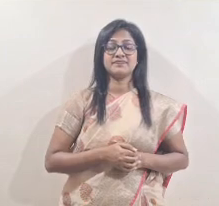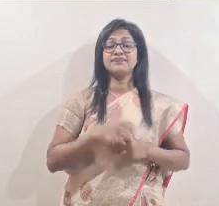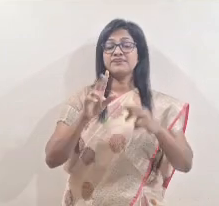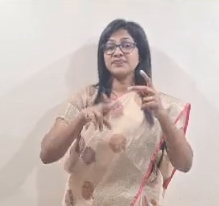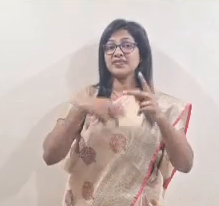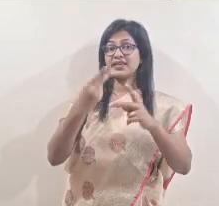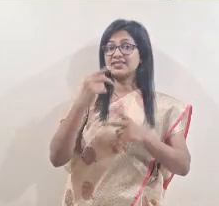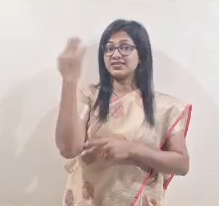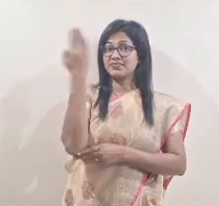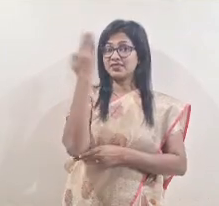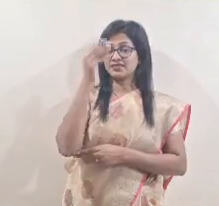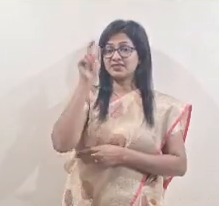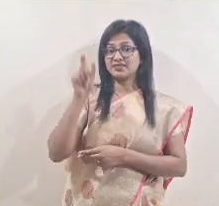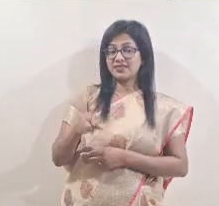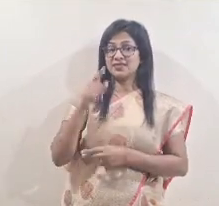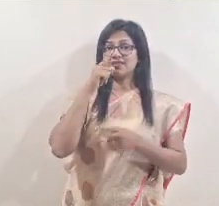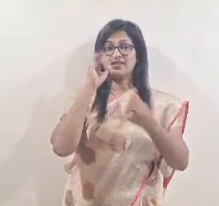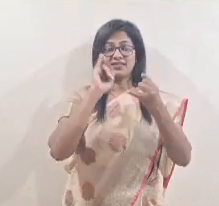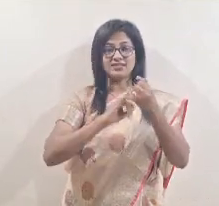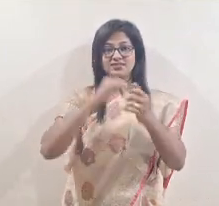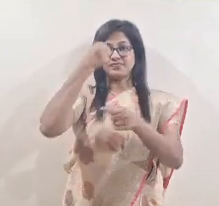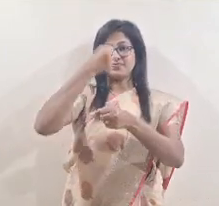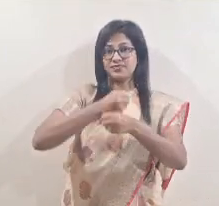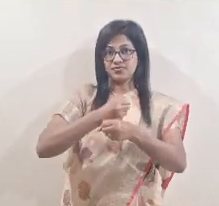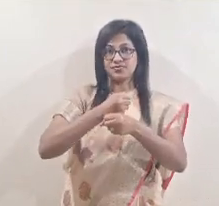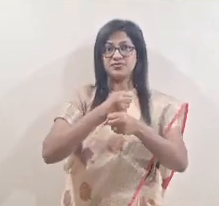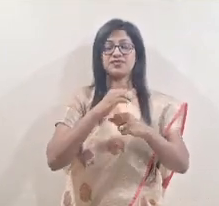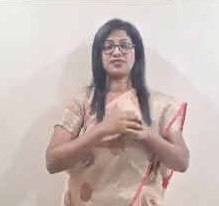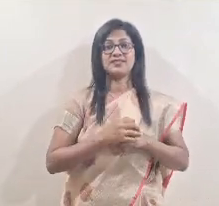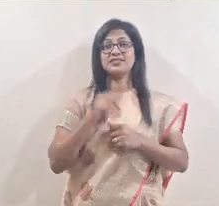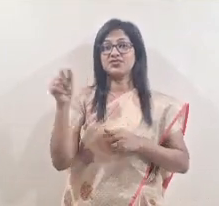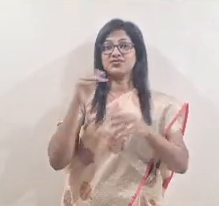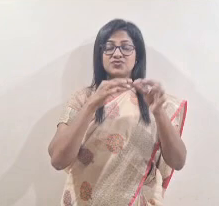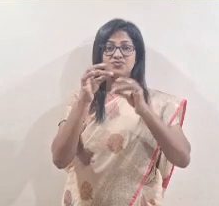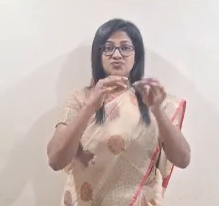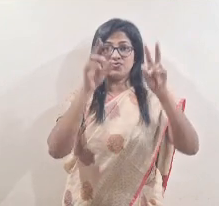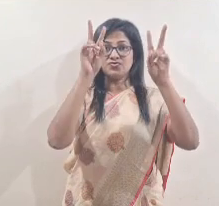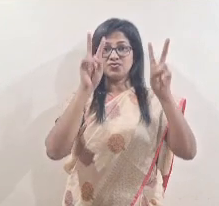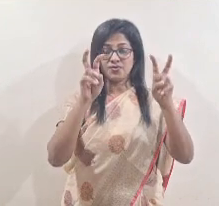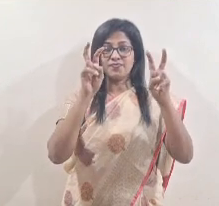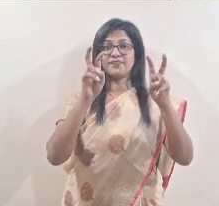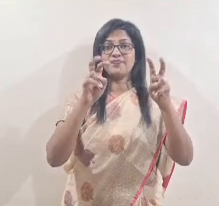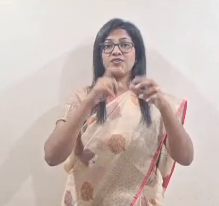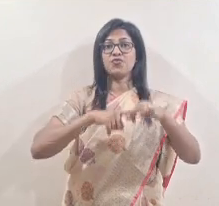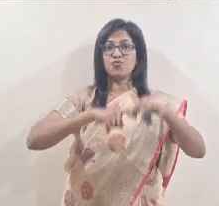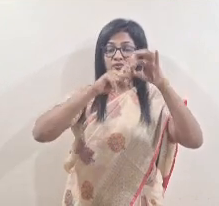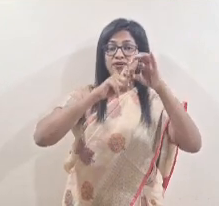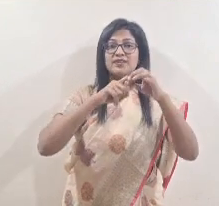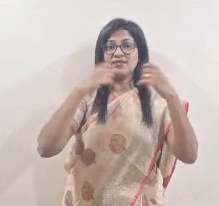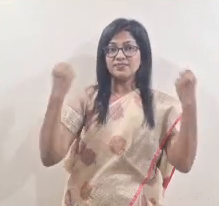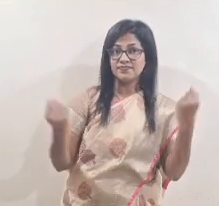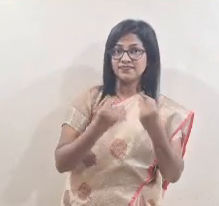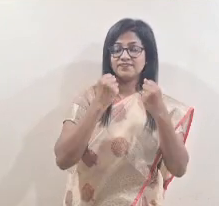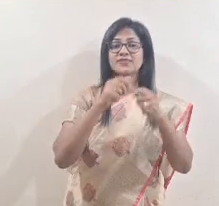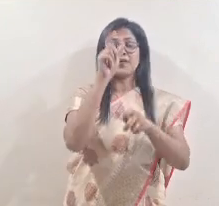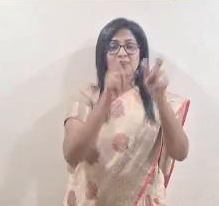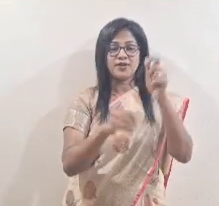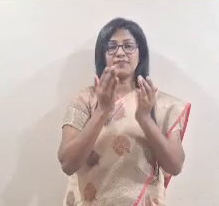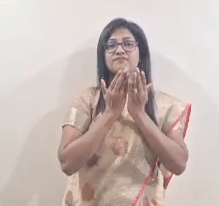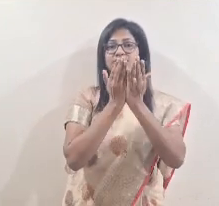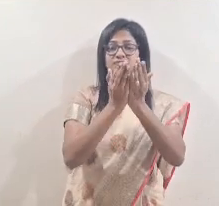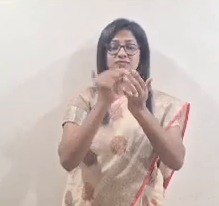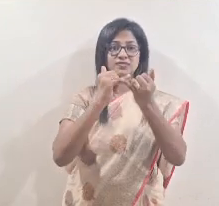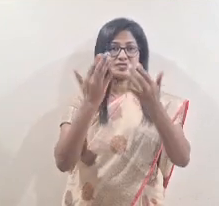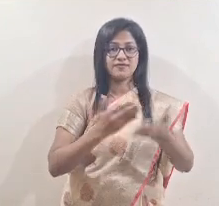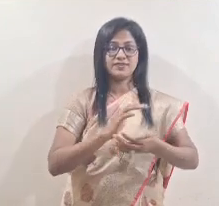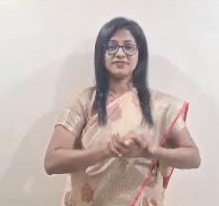Our next presenter is Samruddhi Gujar. She'll be presenting her work, Quality and Performance of Passenger Ferry